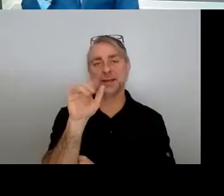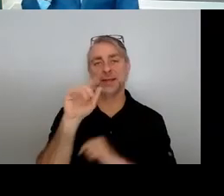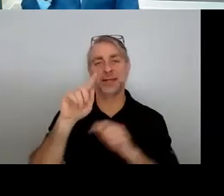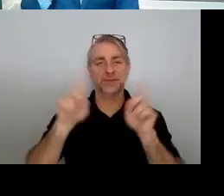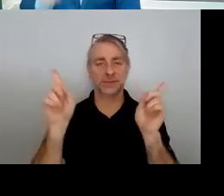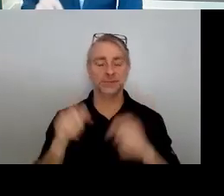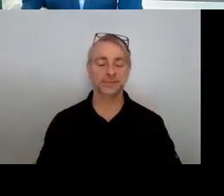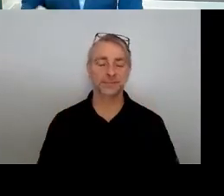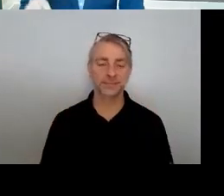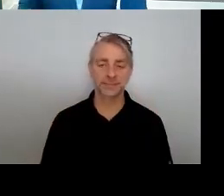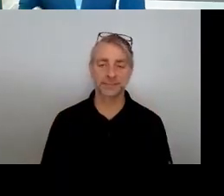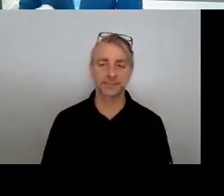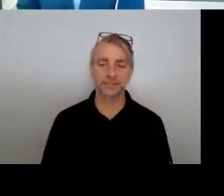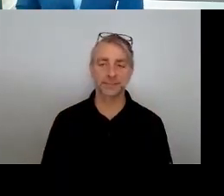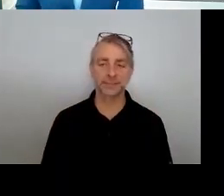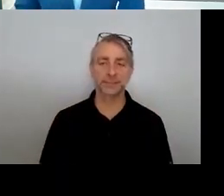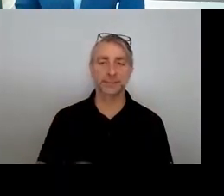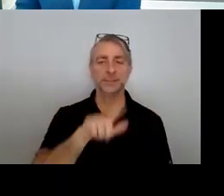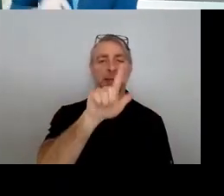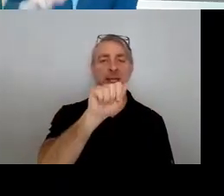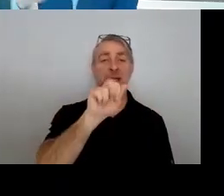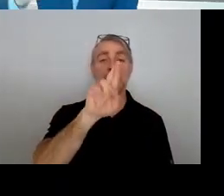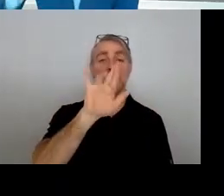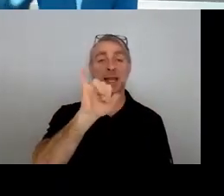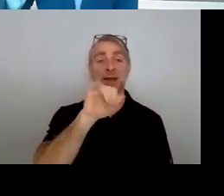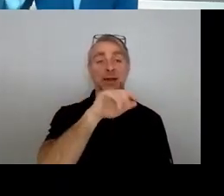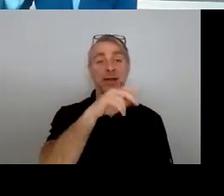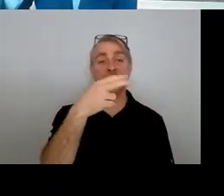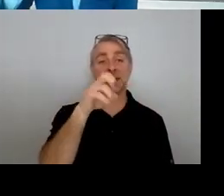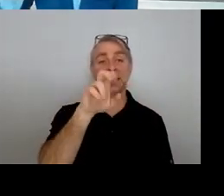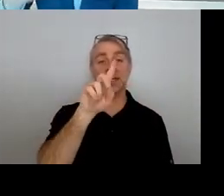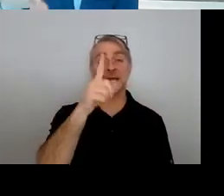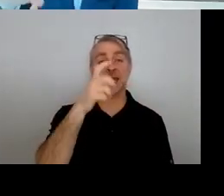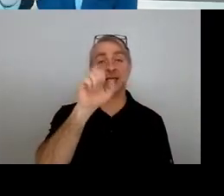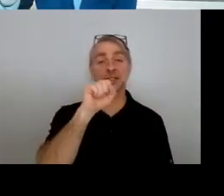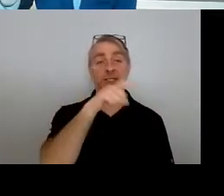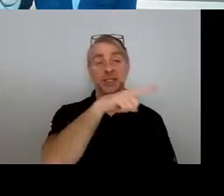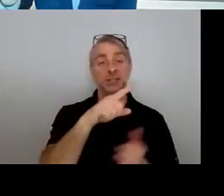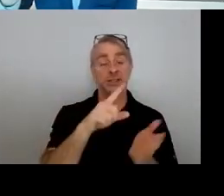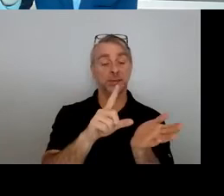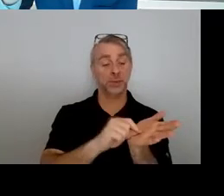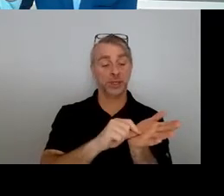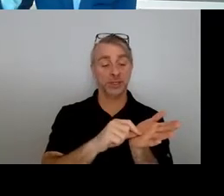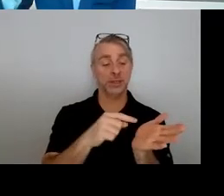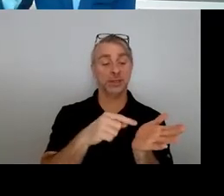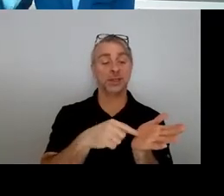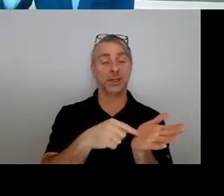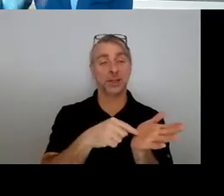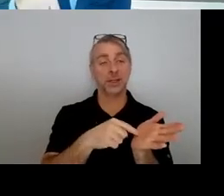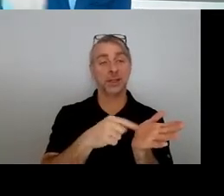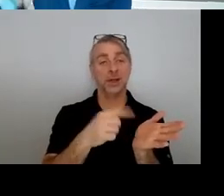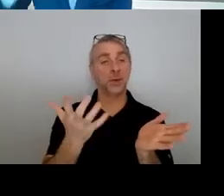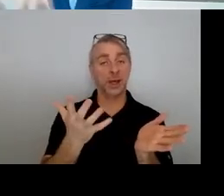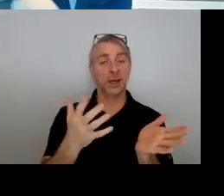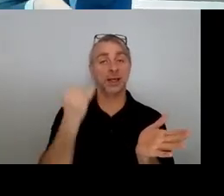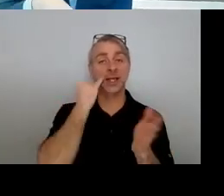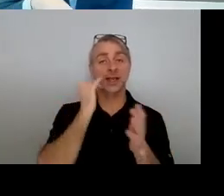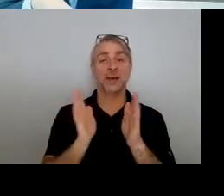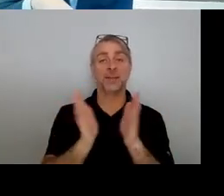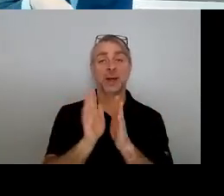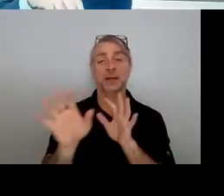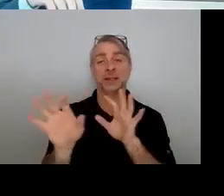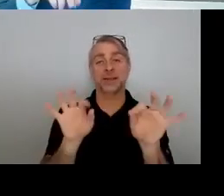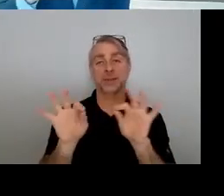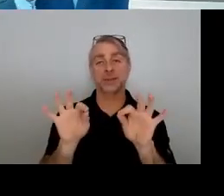what Larry Hedges' paper said was that in really small sample sizes, so sample sizes that are less